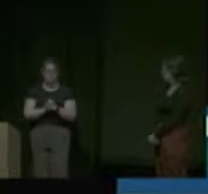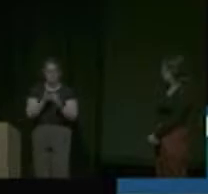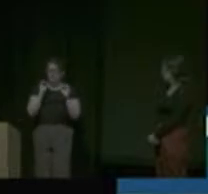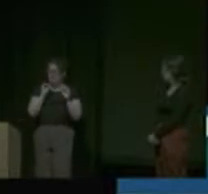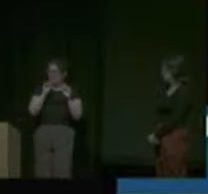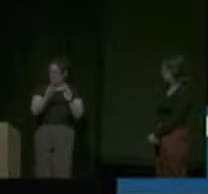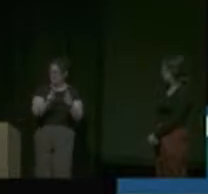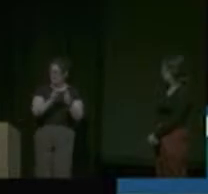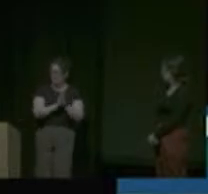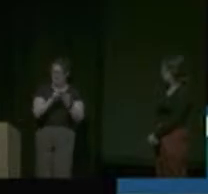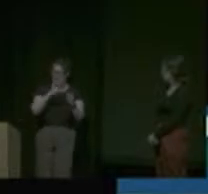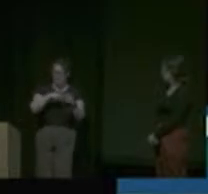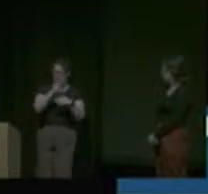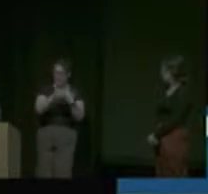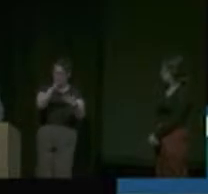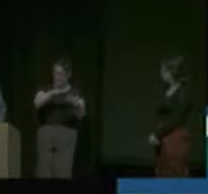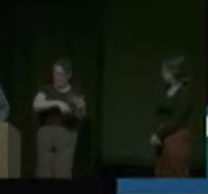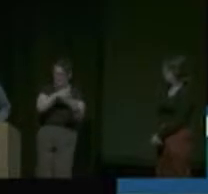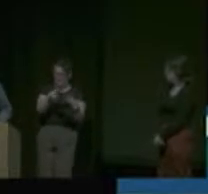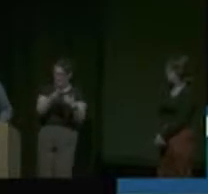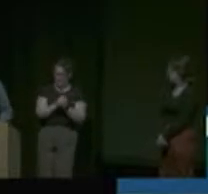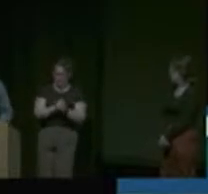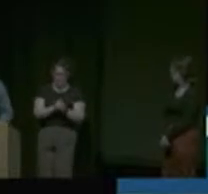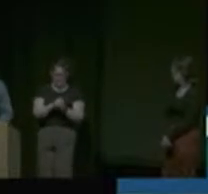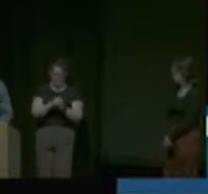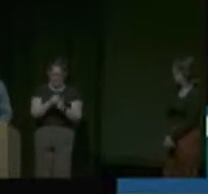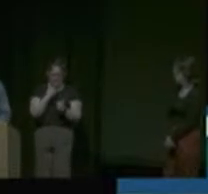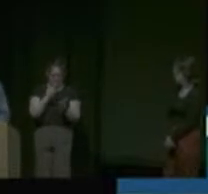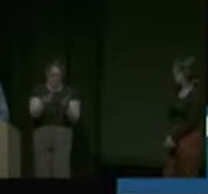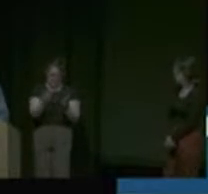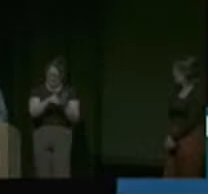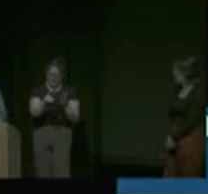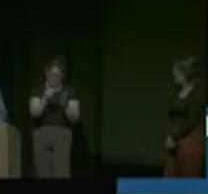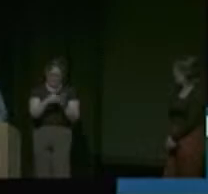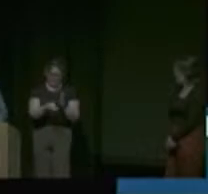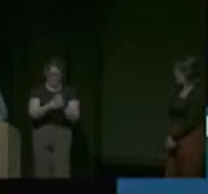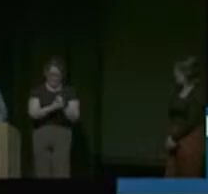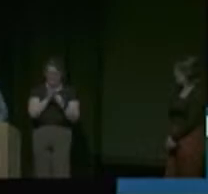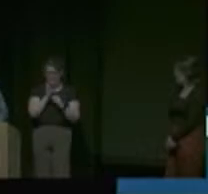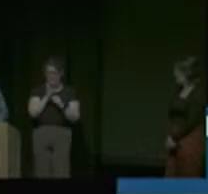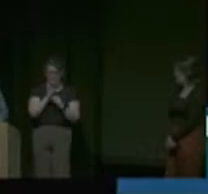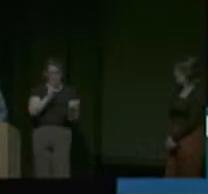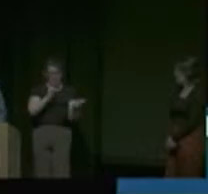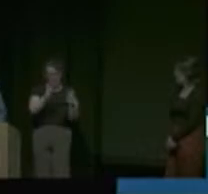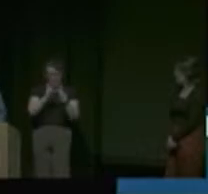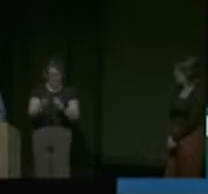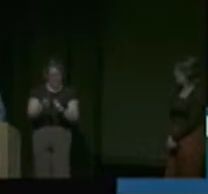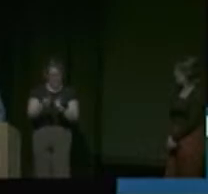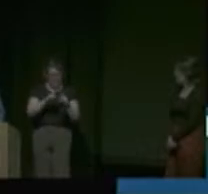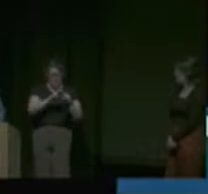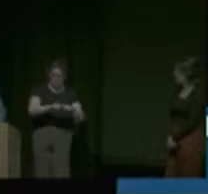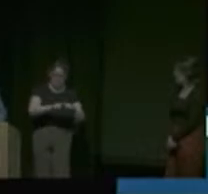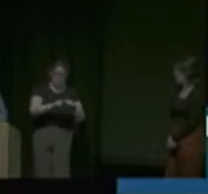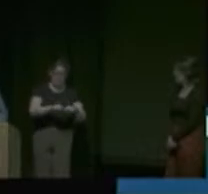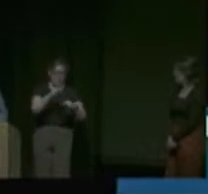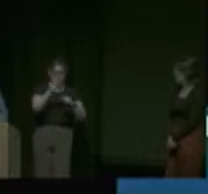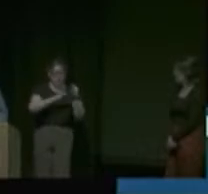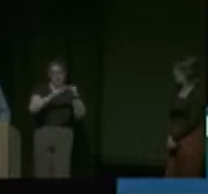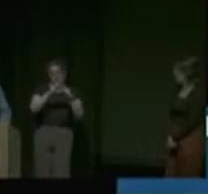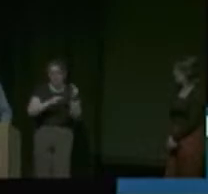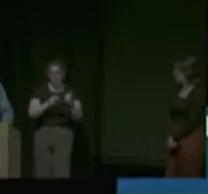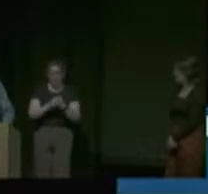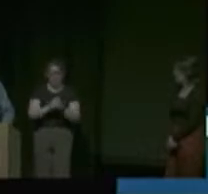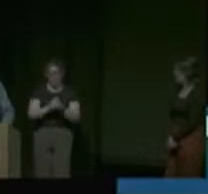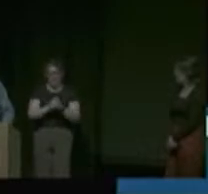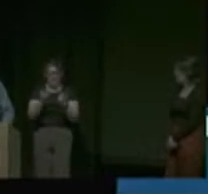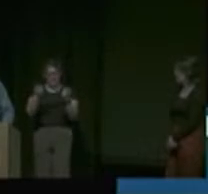Okay, so the project schedule, again, I think I've said it a couple times, but this is subject to change based on construction and things that change in the